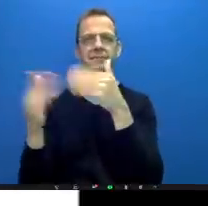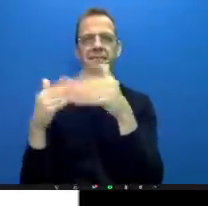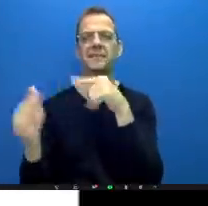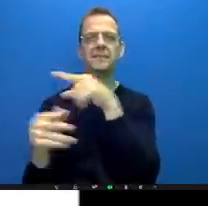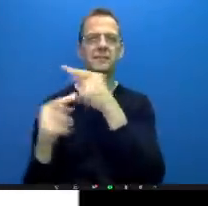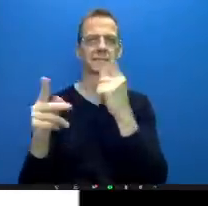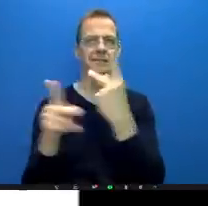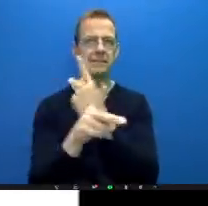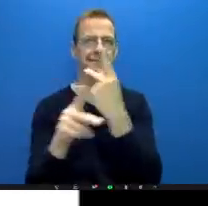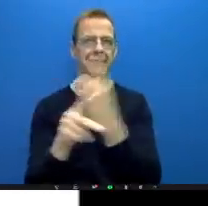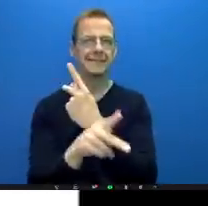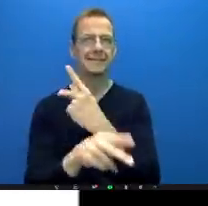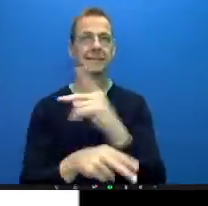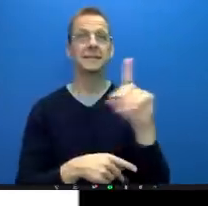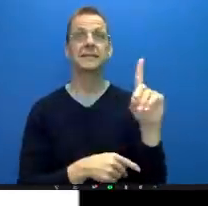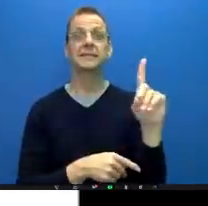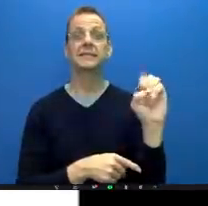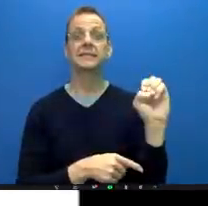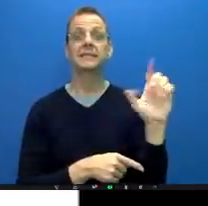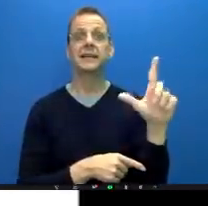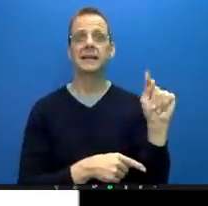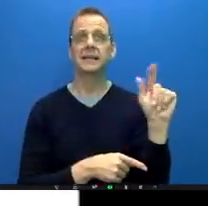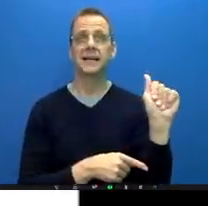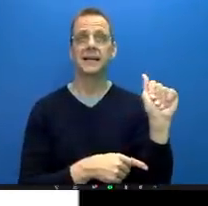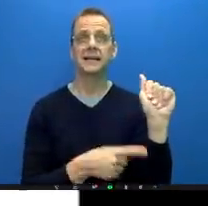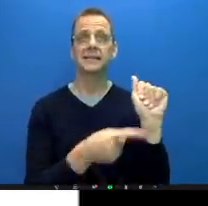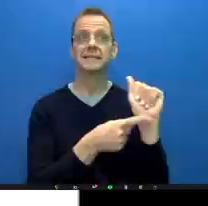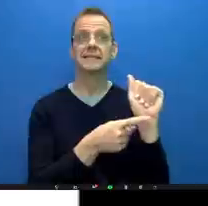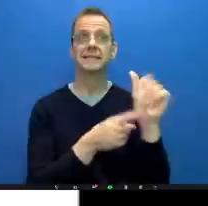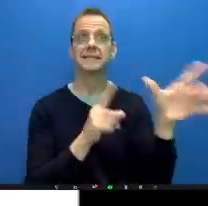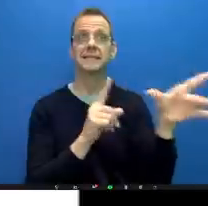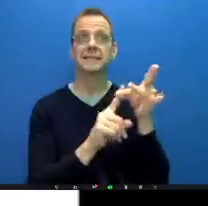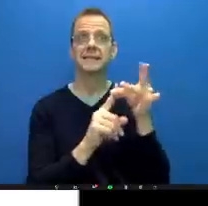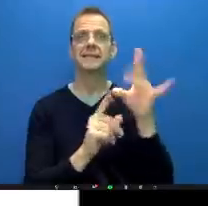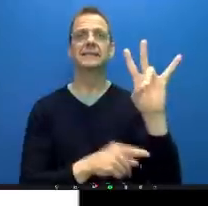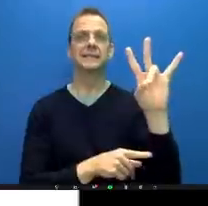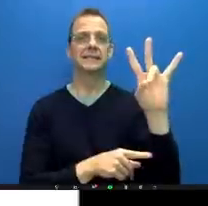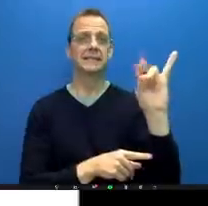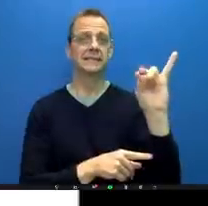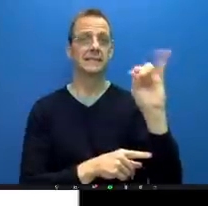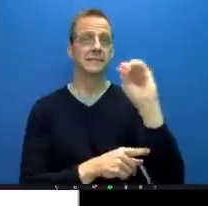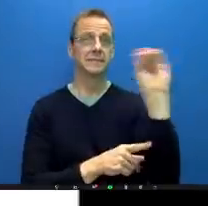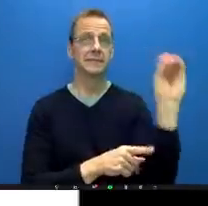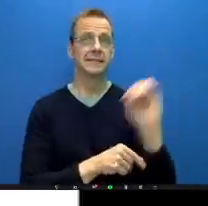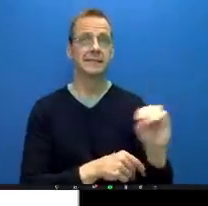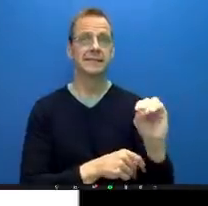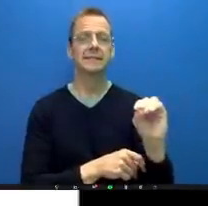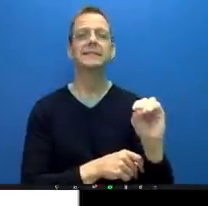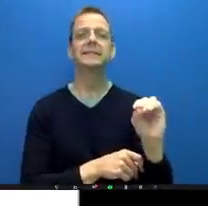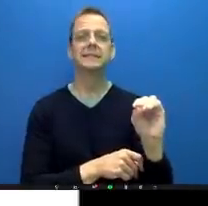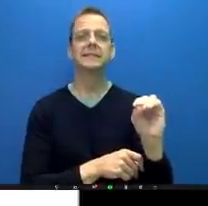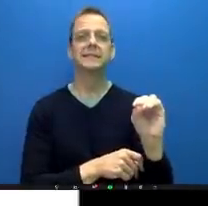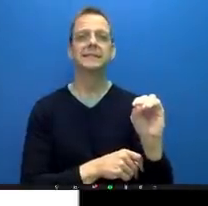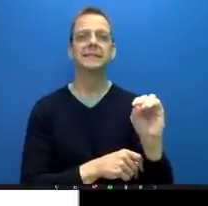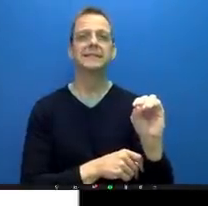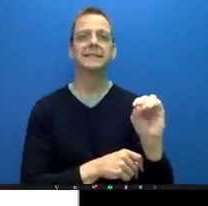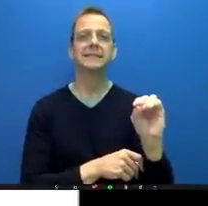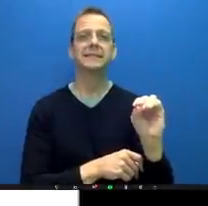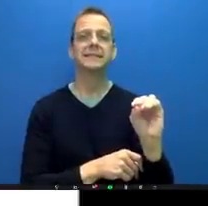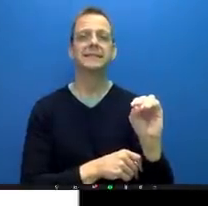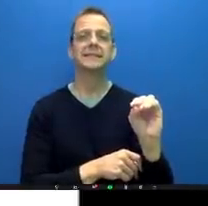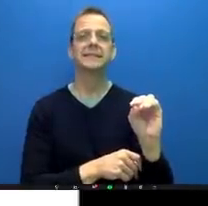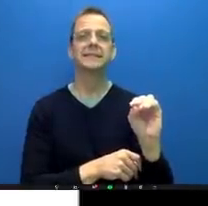Delta has 70% attack rate. So if we have a population under 12 unvaccinated, which is